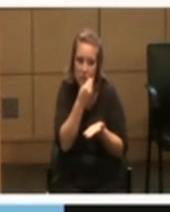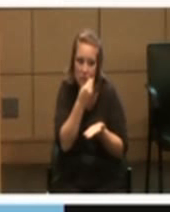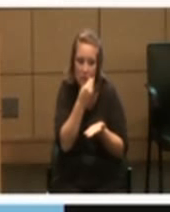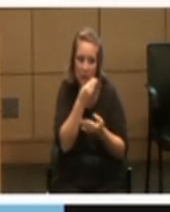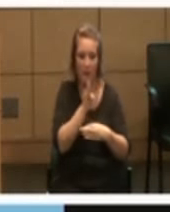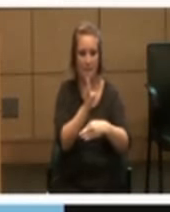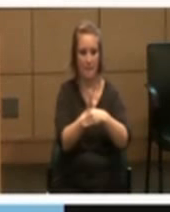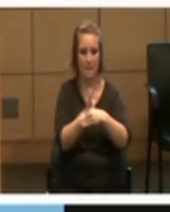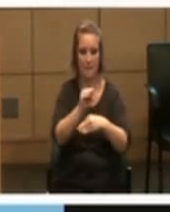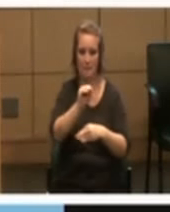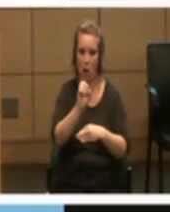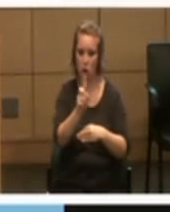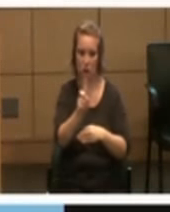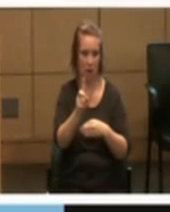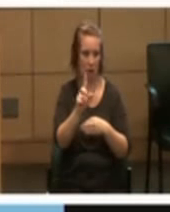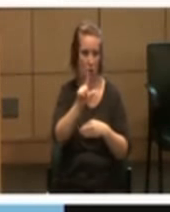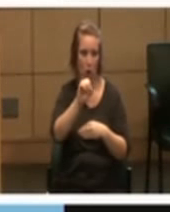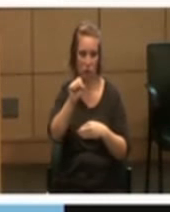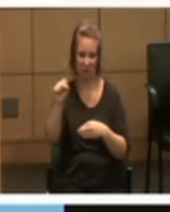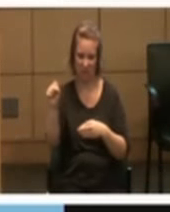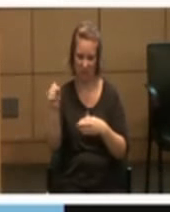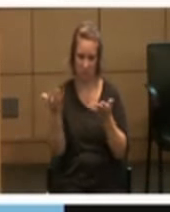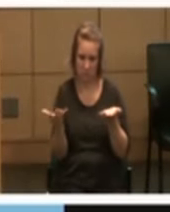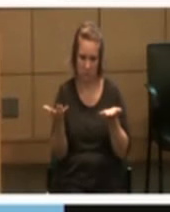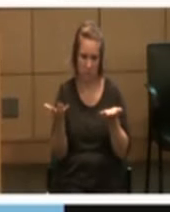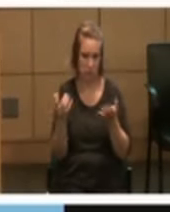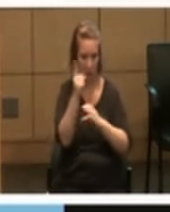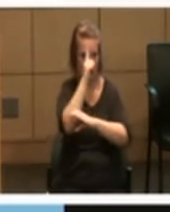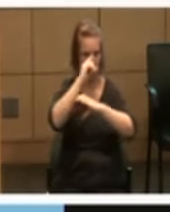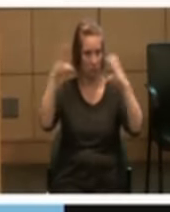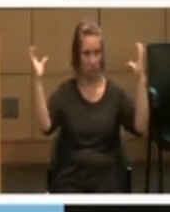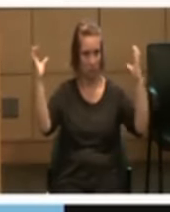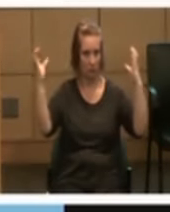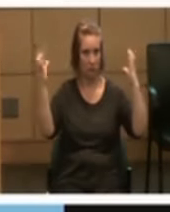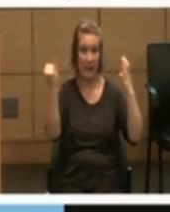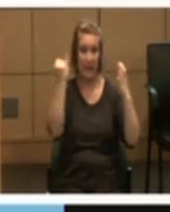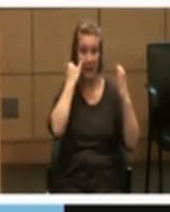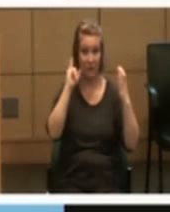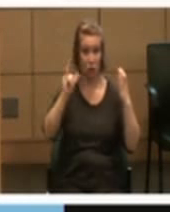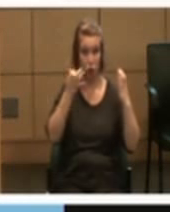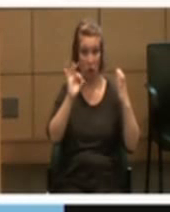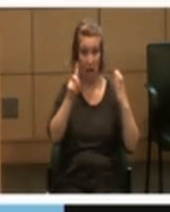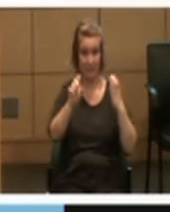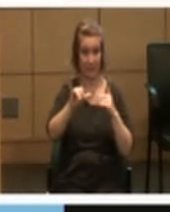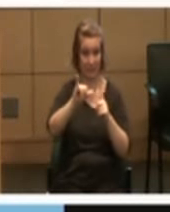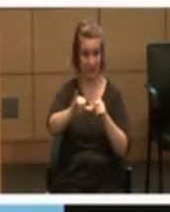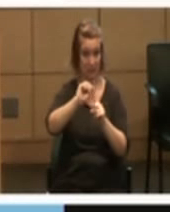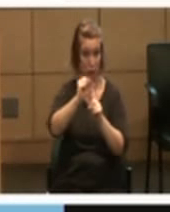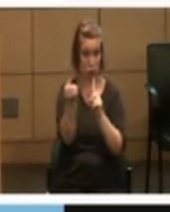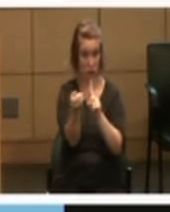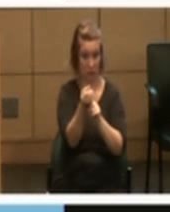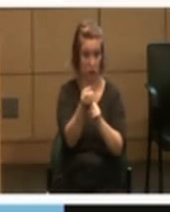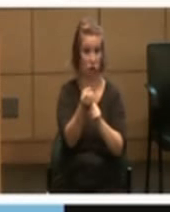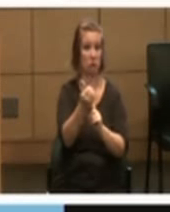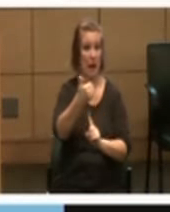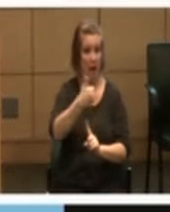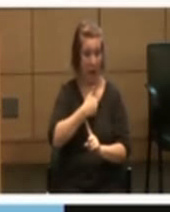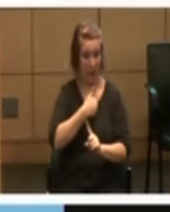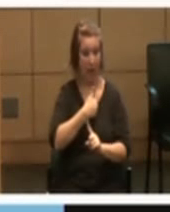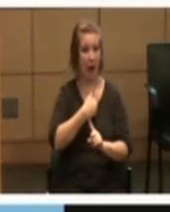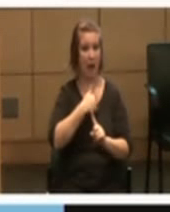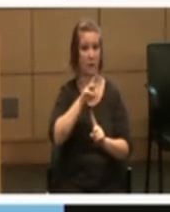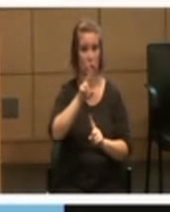loss. And so you can imagine, I wonder what would happen for a child in this condition if they've had long-standing unilateral hearing